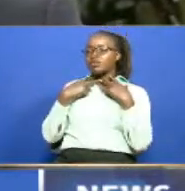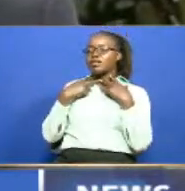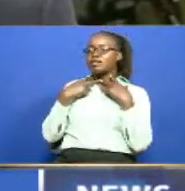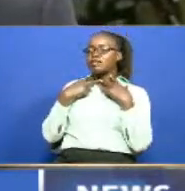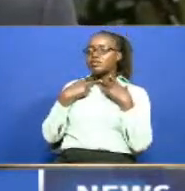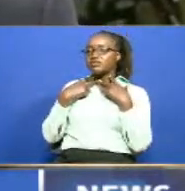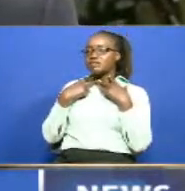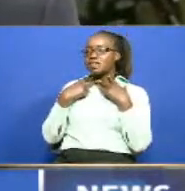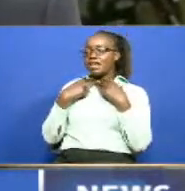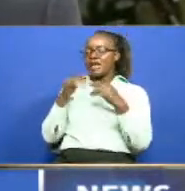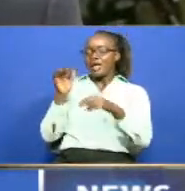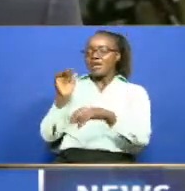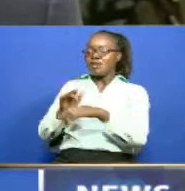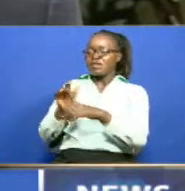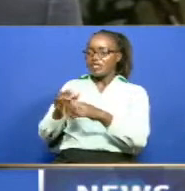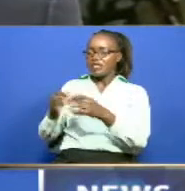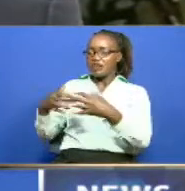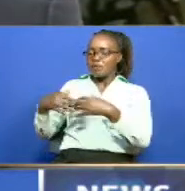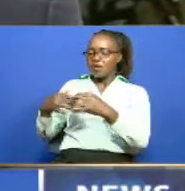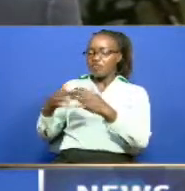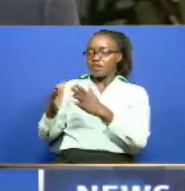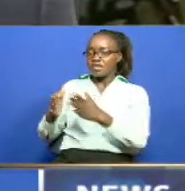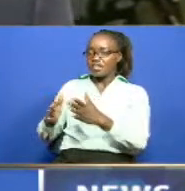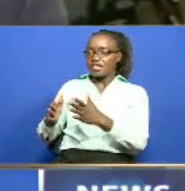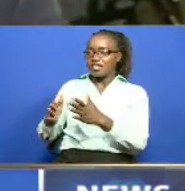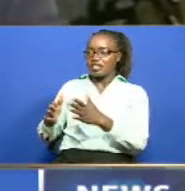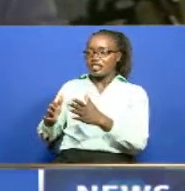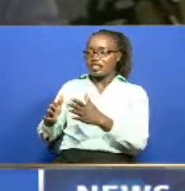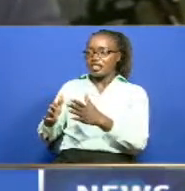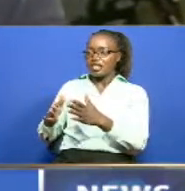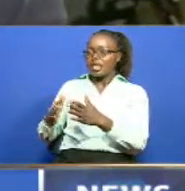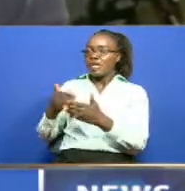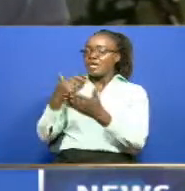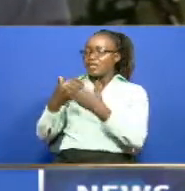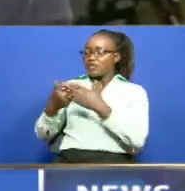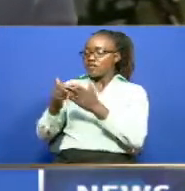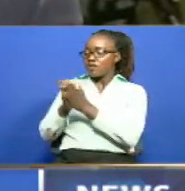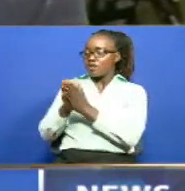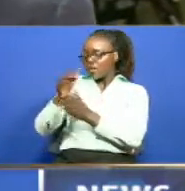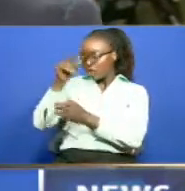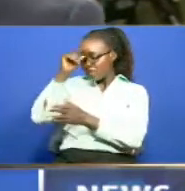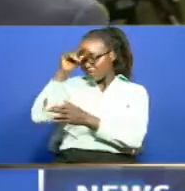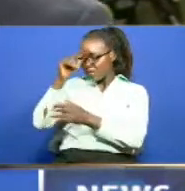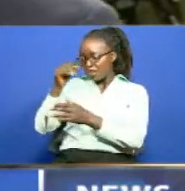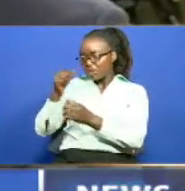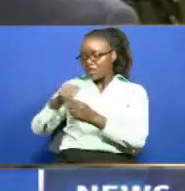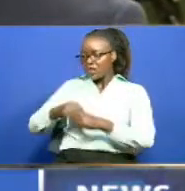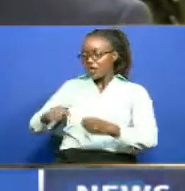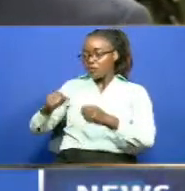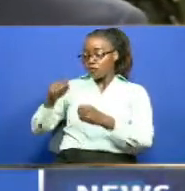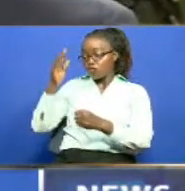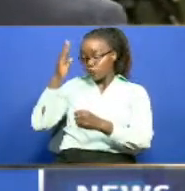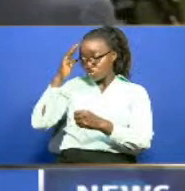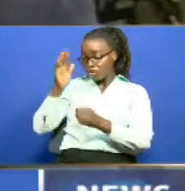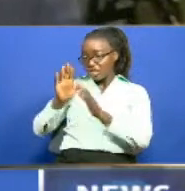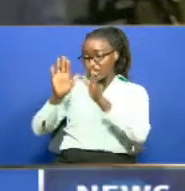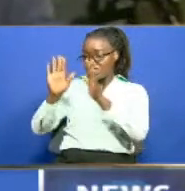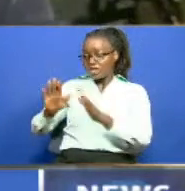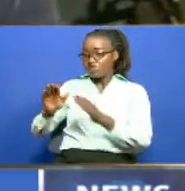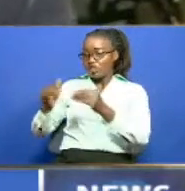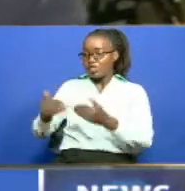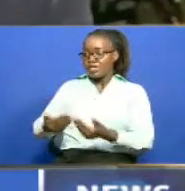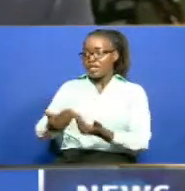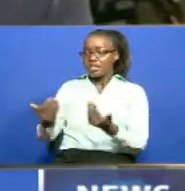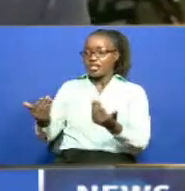on manufacturing. Thankfully, again, with government, we were able to identify essential production, and